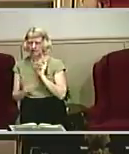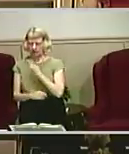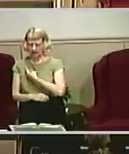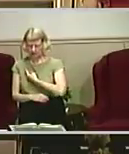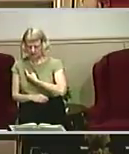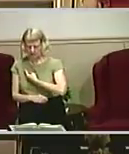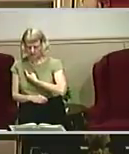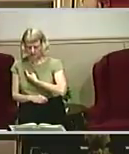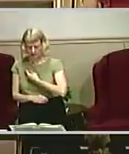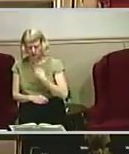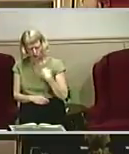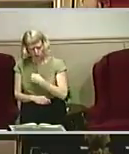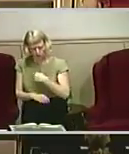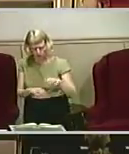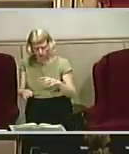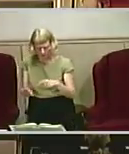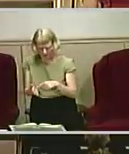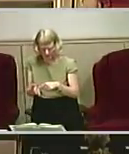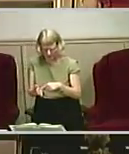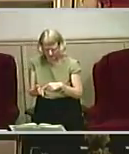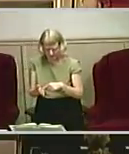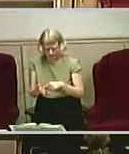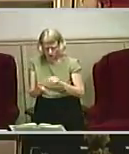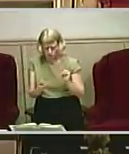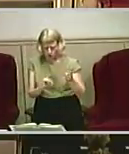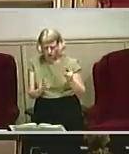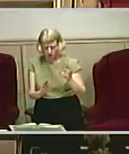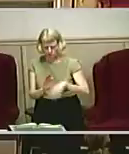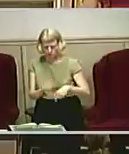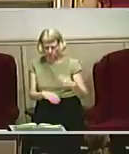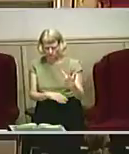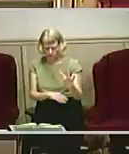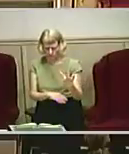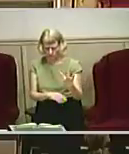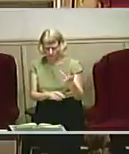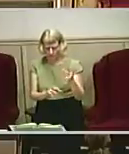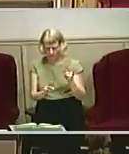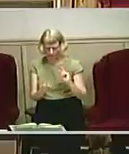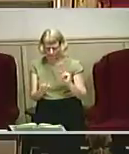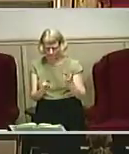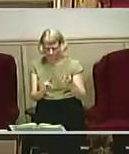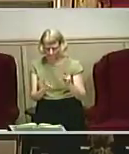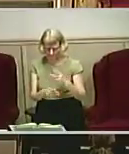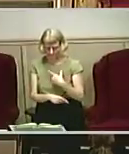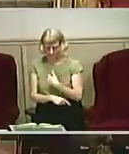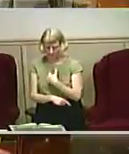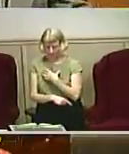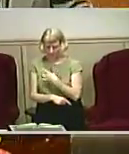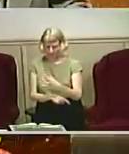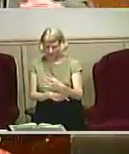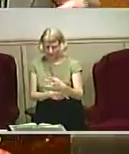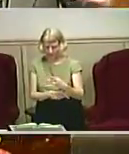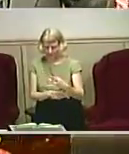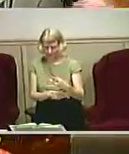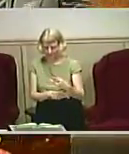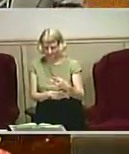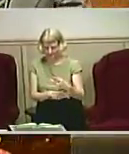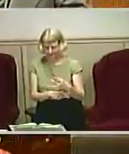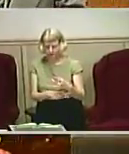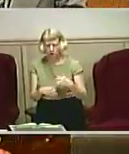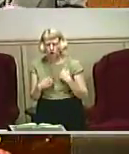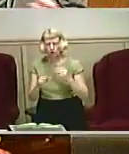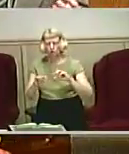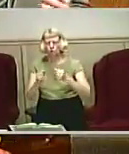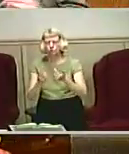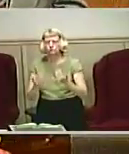so, but as we were doing that, I came back here to Proverbs 3. And Proverbs 3, I liked Proverbs 3 because in youth group